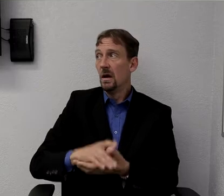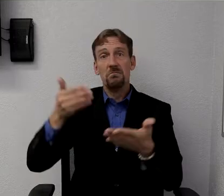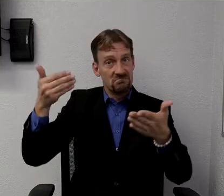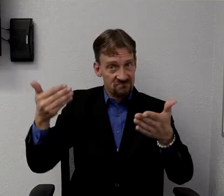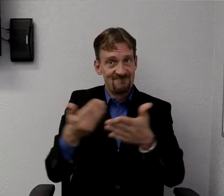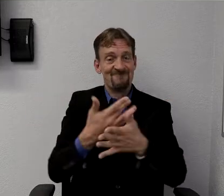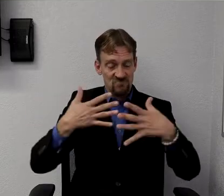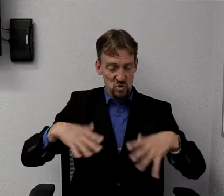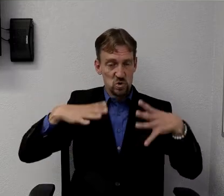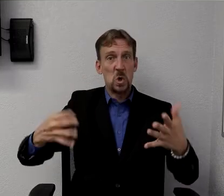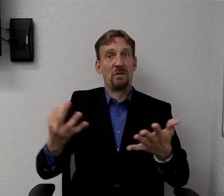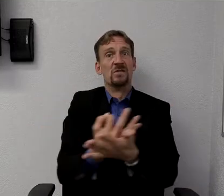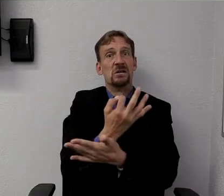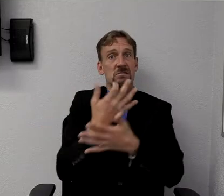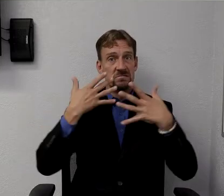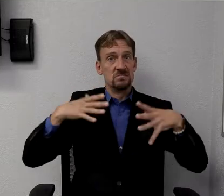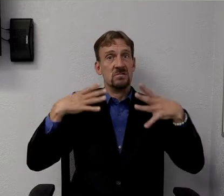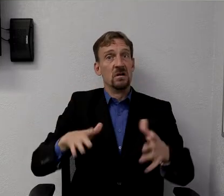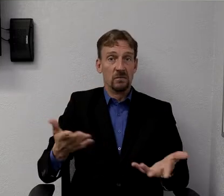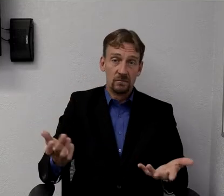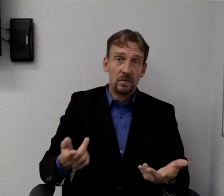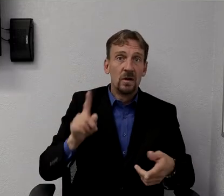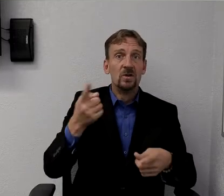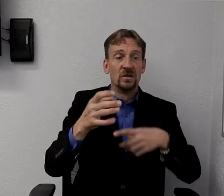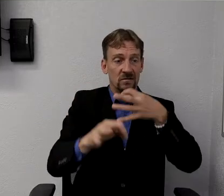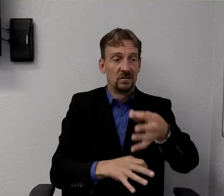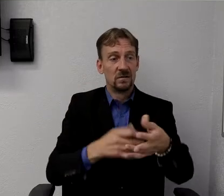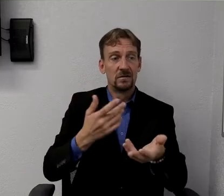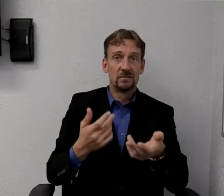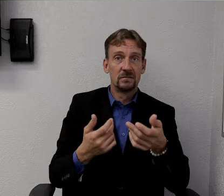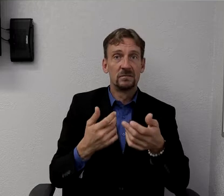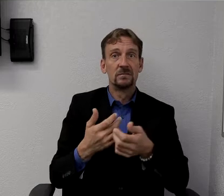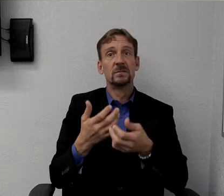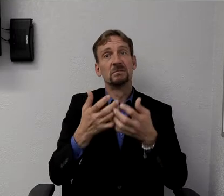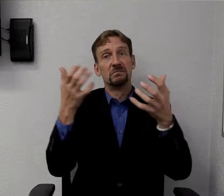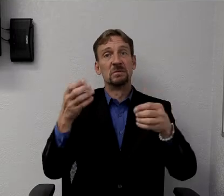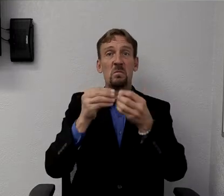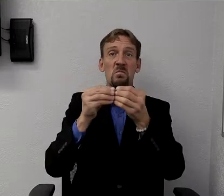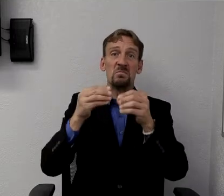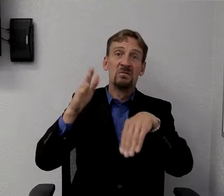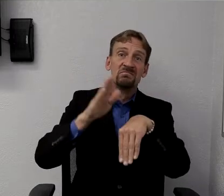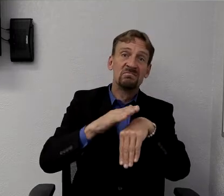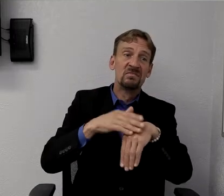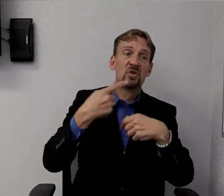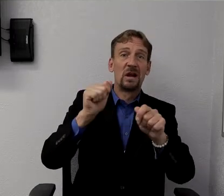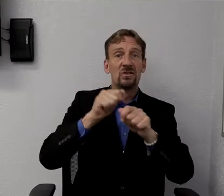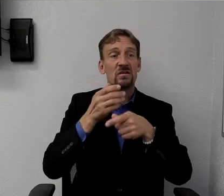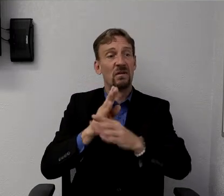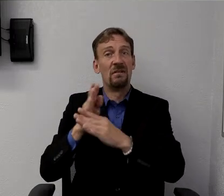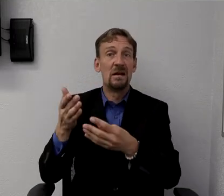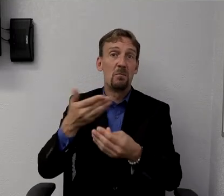house. Again, just out of an abundance of caution. And then I think I might have spoke a couple weeks